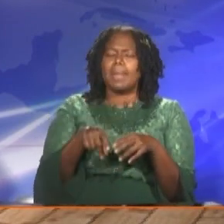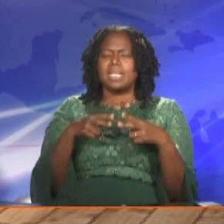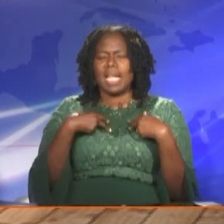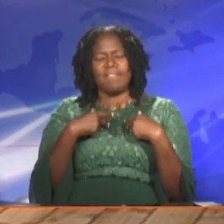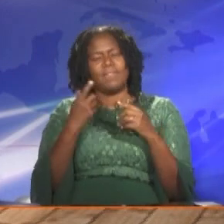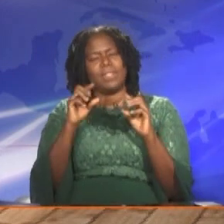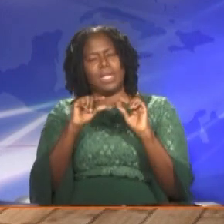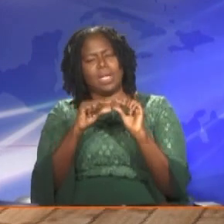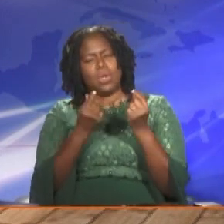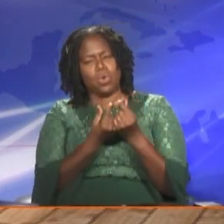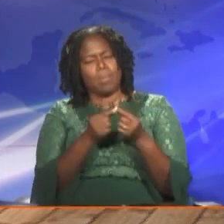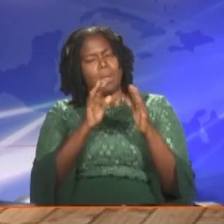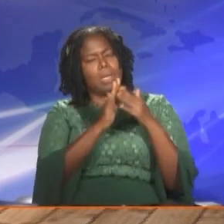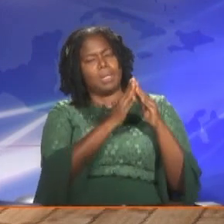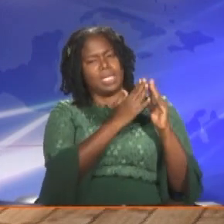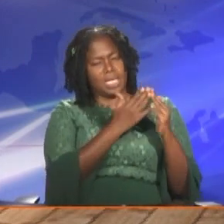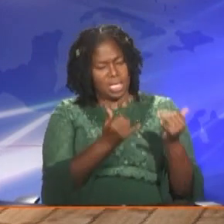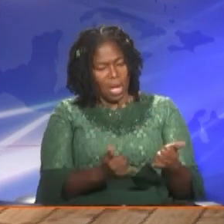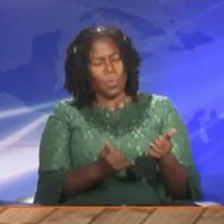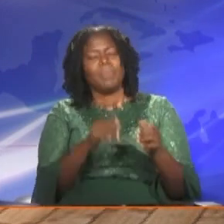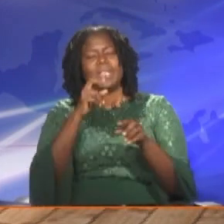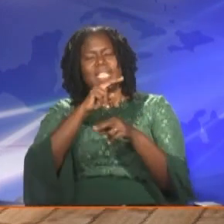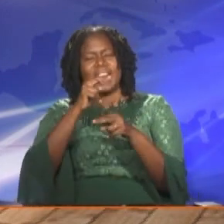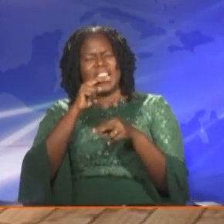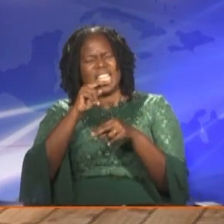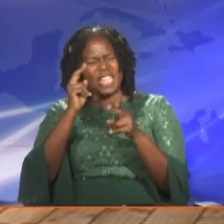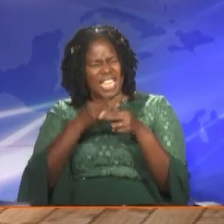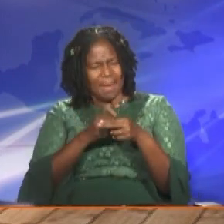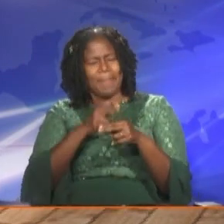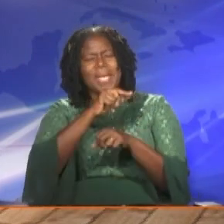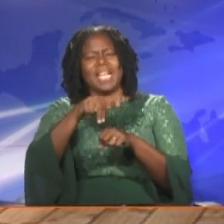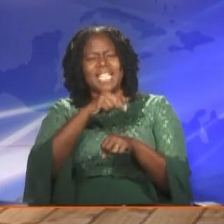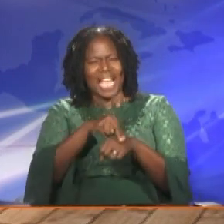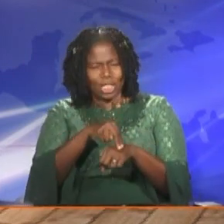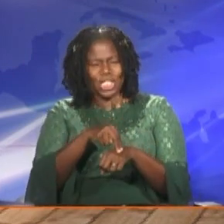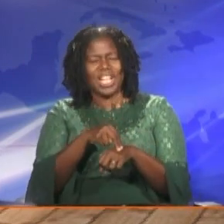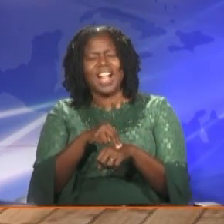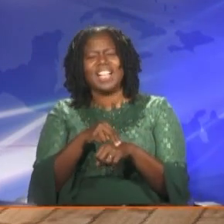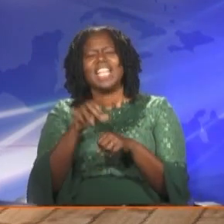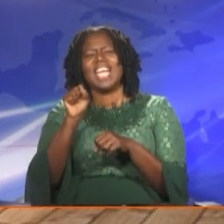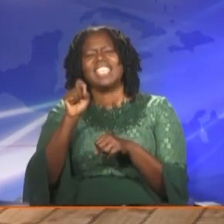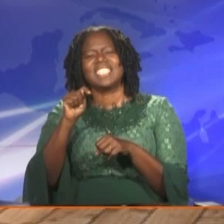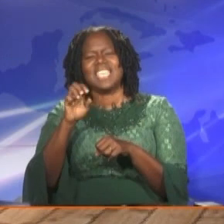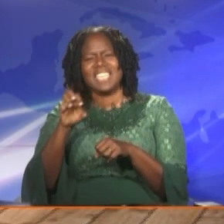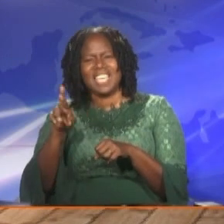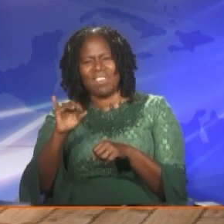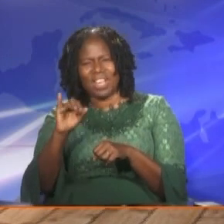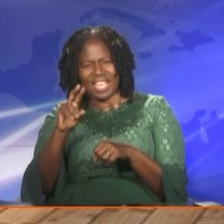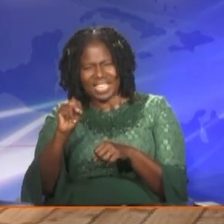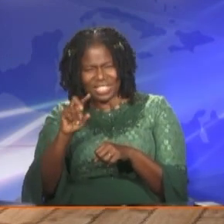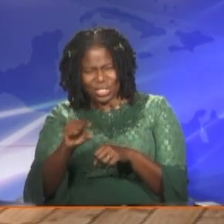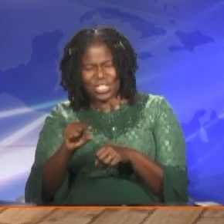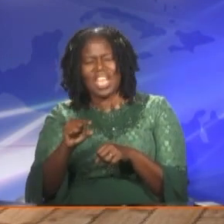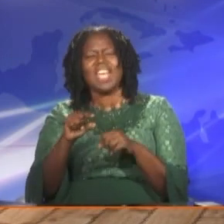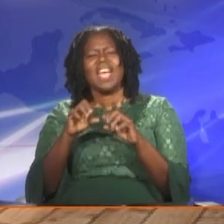Child Labor. This committee brings together 14 government agencies, 2 NGOs, and academia. And the role and